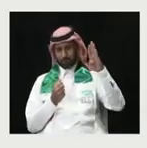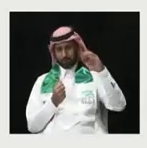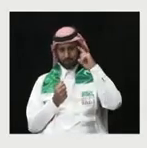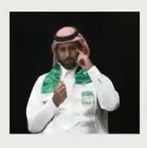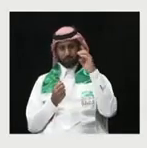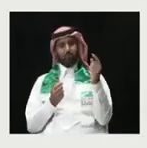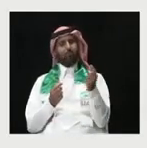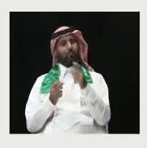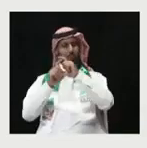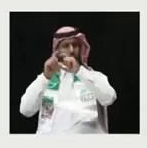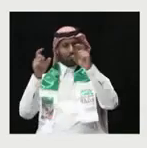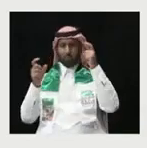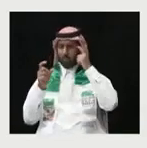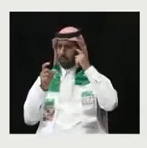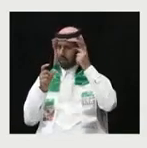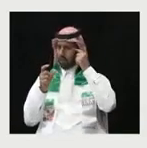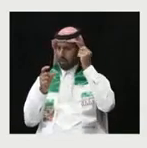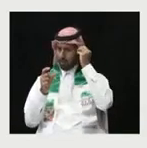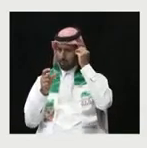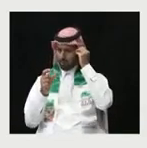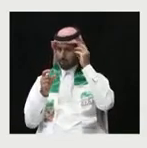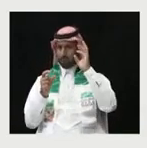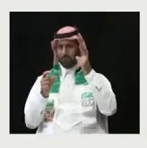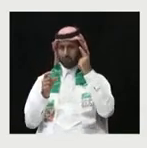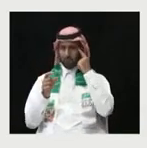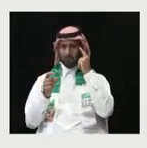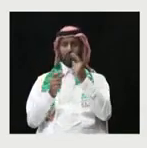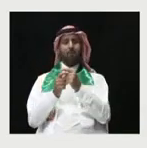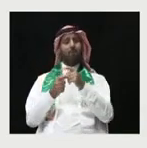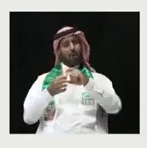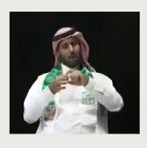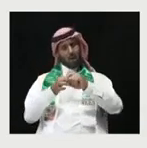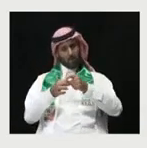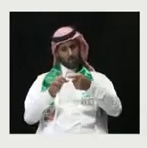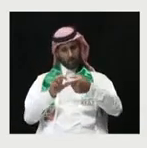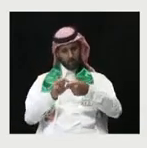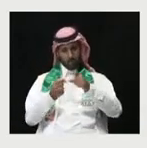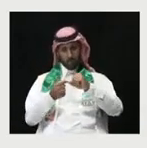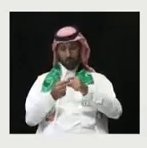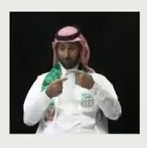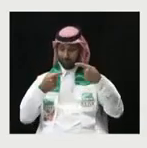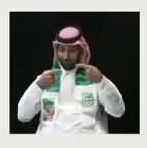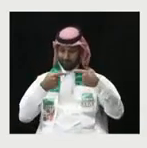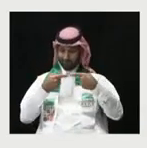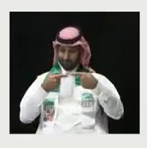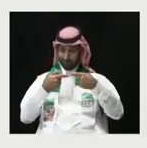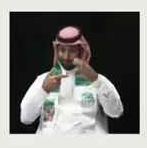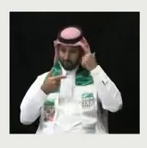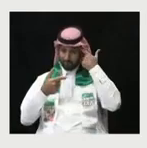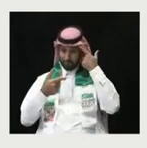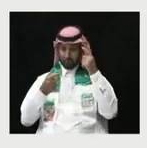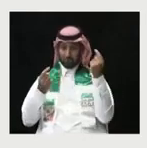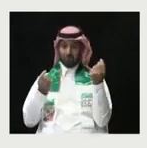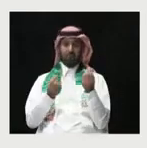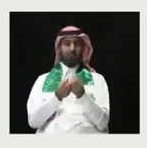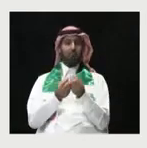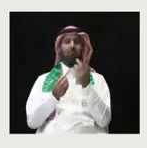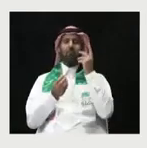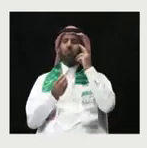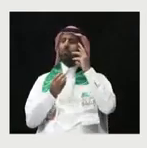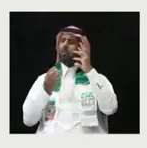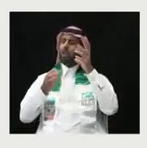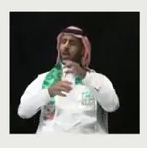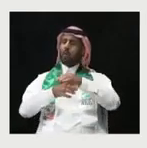another topic, which is the idea of communication. How do you usually communicate? These questions. How do most